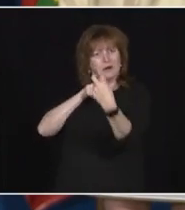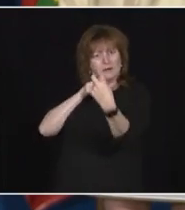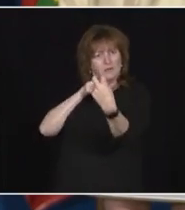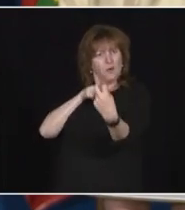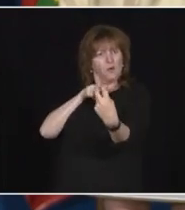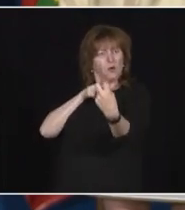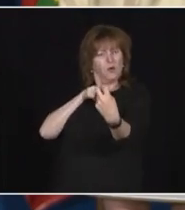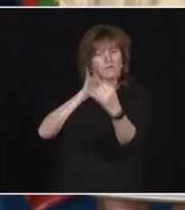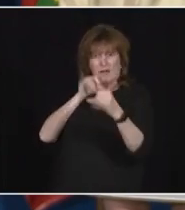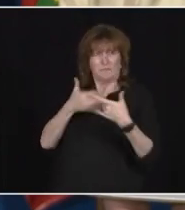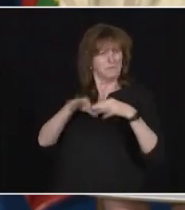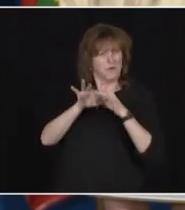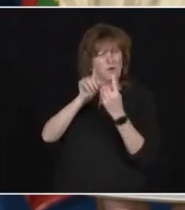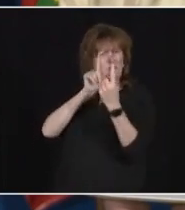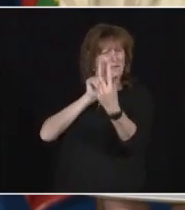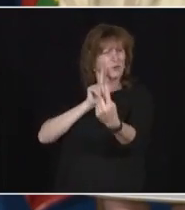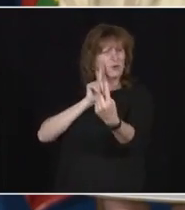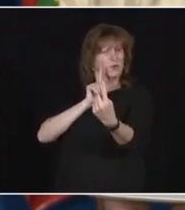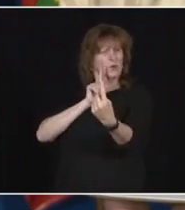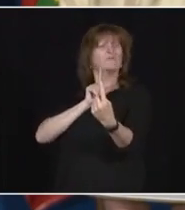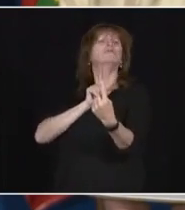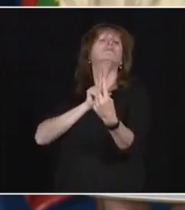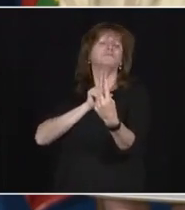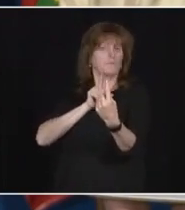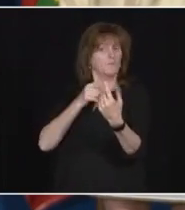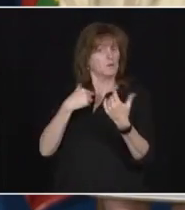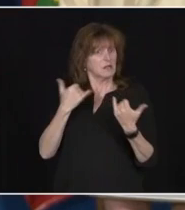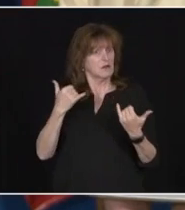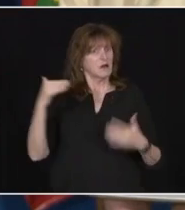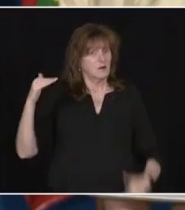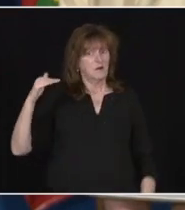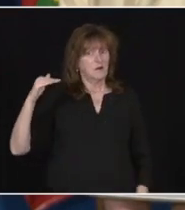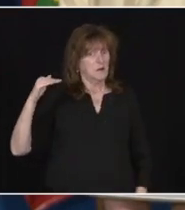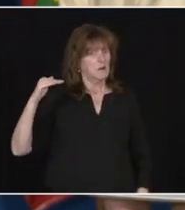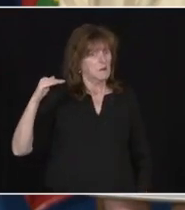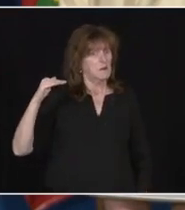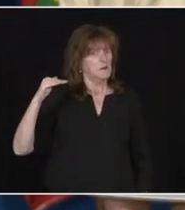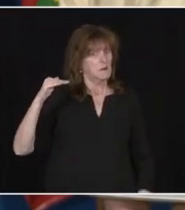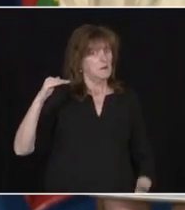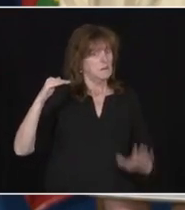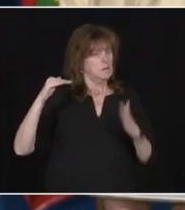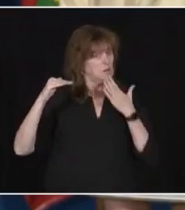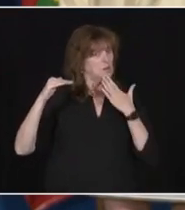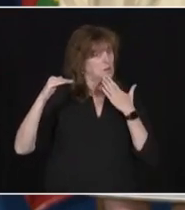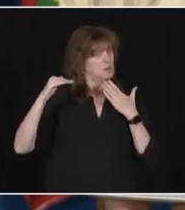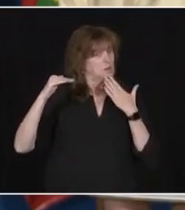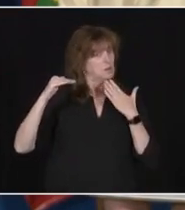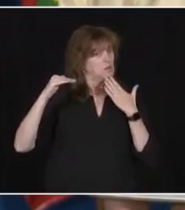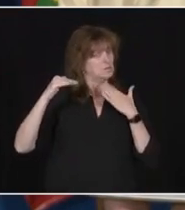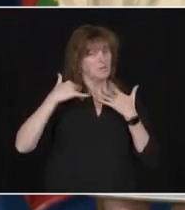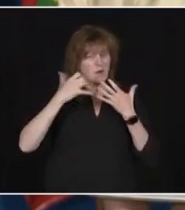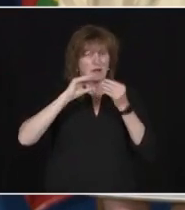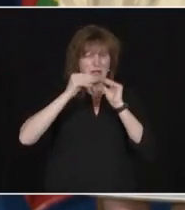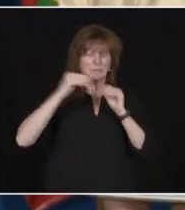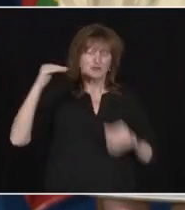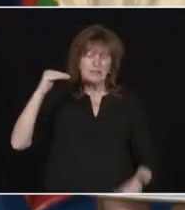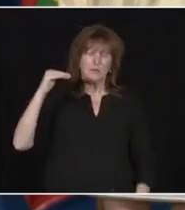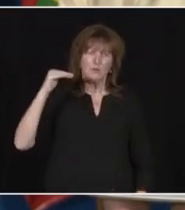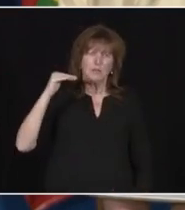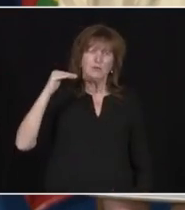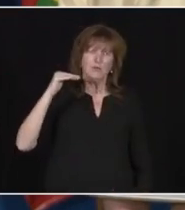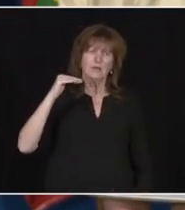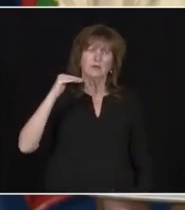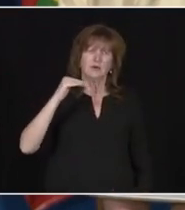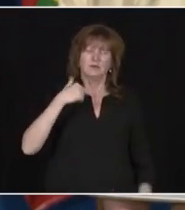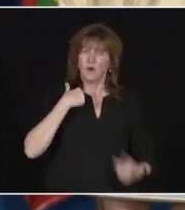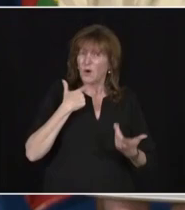in a real really good way right now, and we just want to keep the numbers going down, and all the credit goes to the